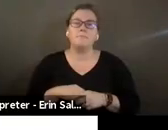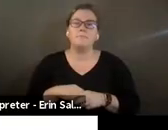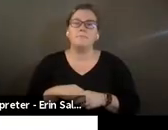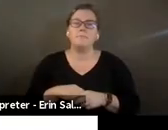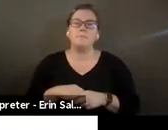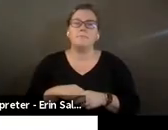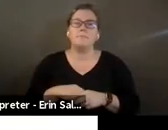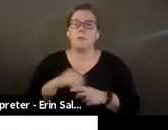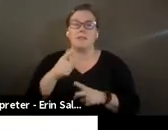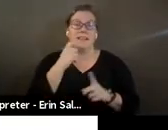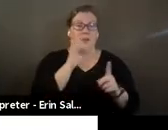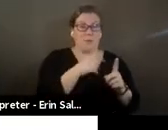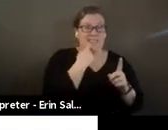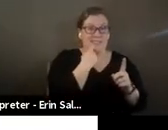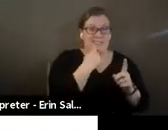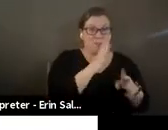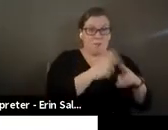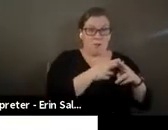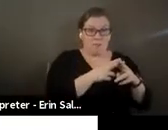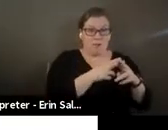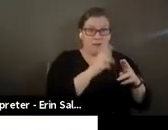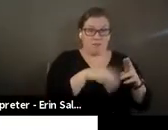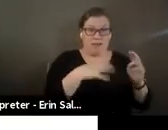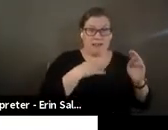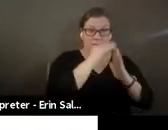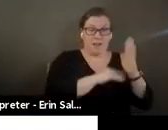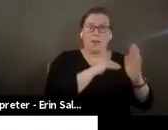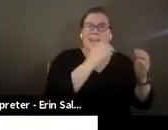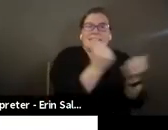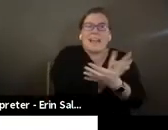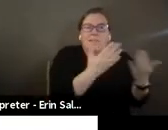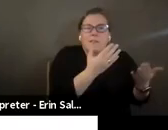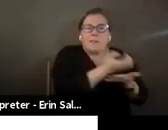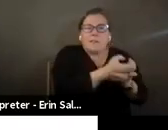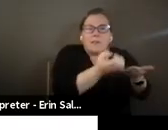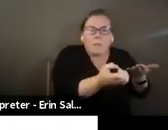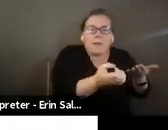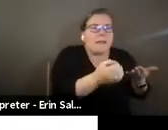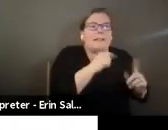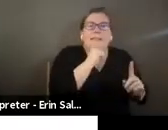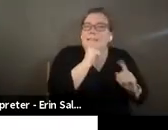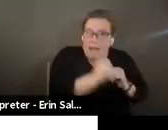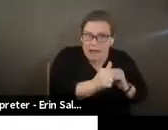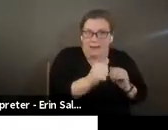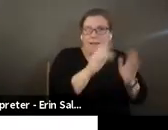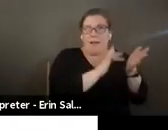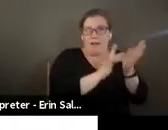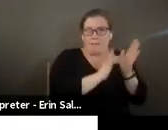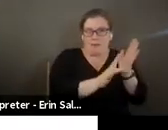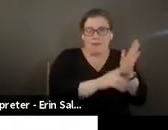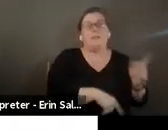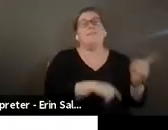at is for all of the equipment we distribute except the iPad. This application is for the